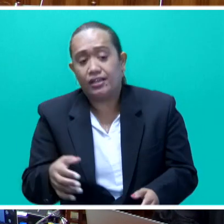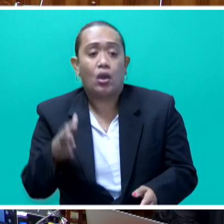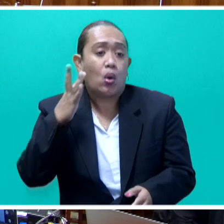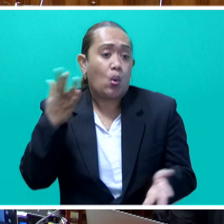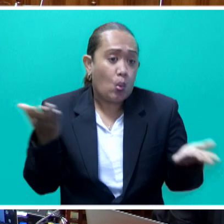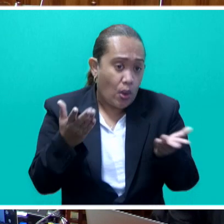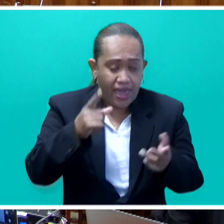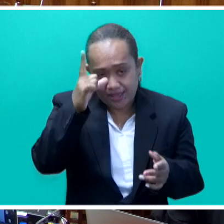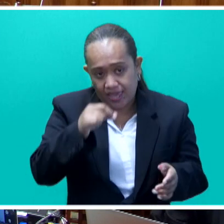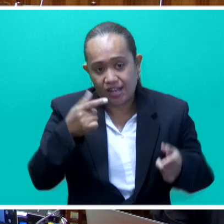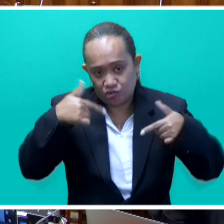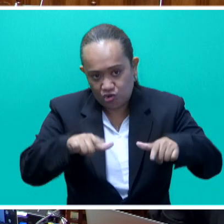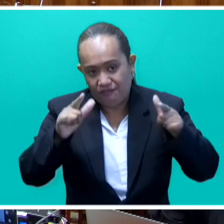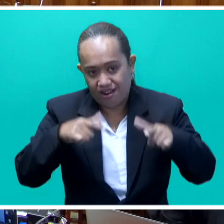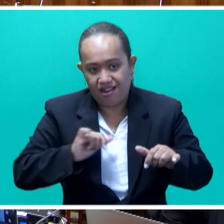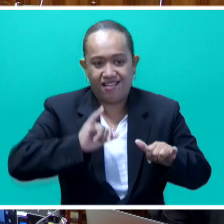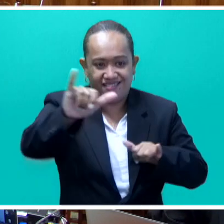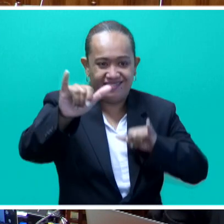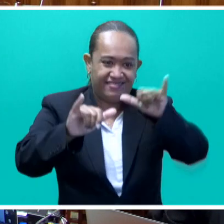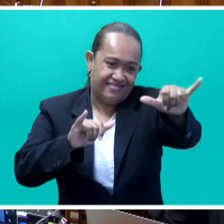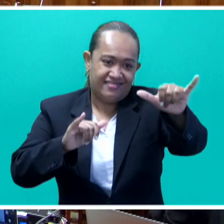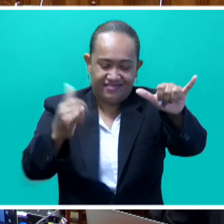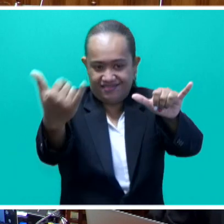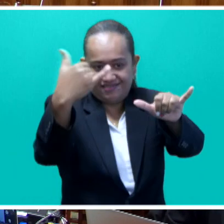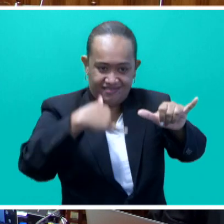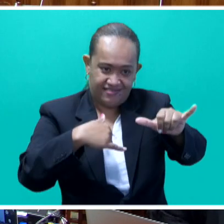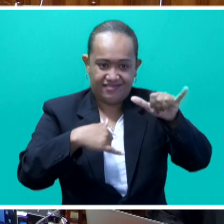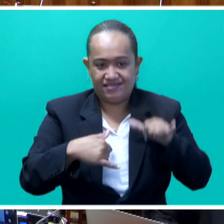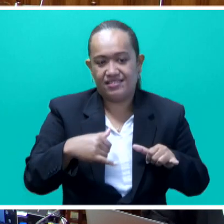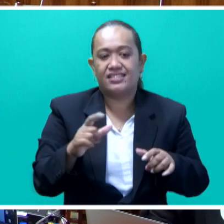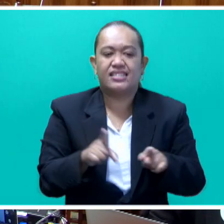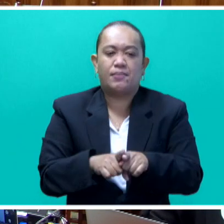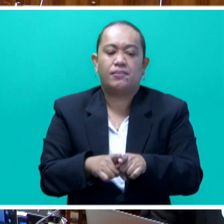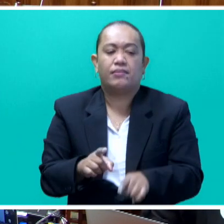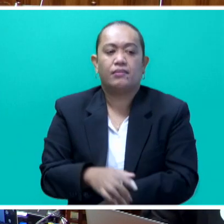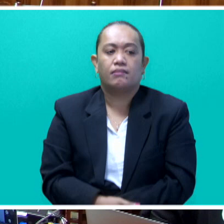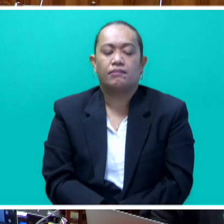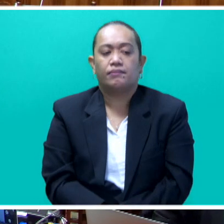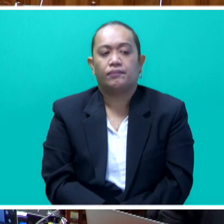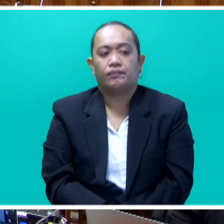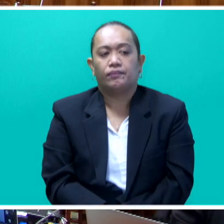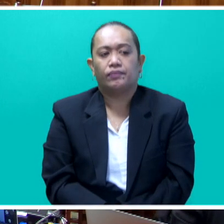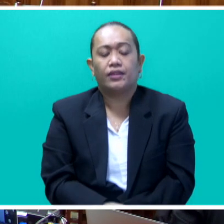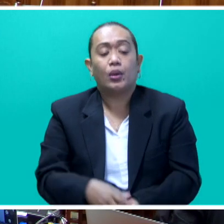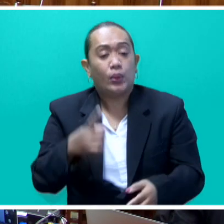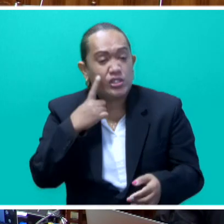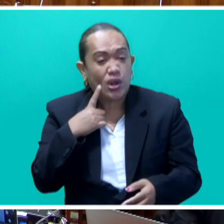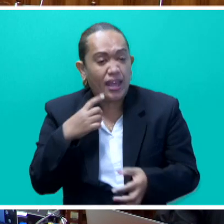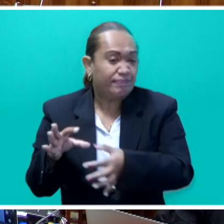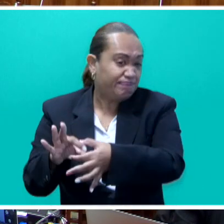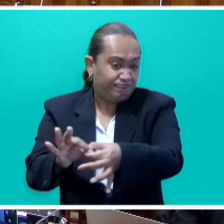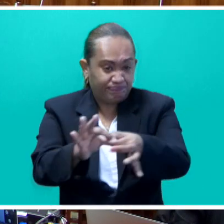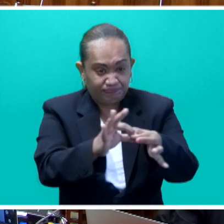of COVID-19 and its variants. Simultaneously, Mr. Speaker, sir, we are working closely with the Market